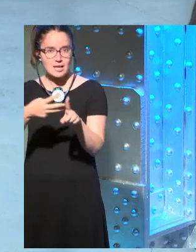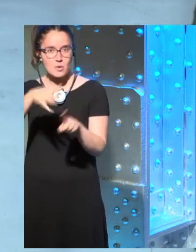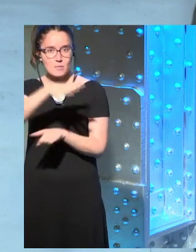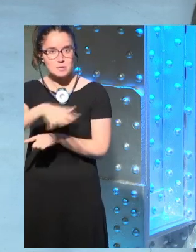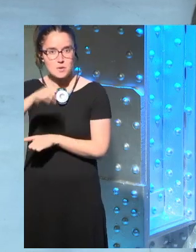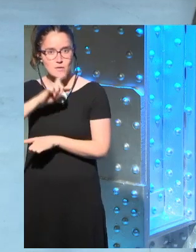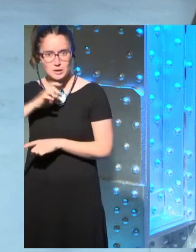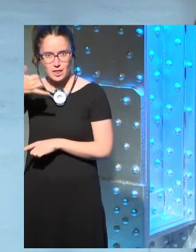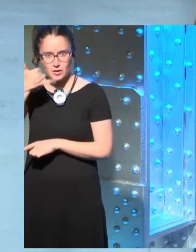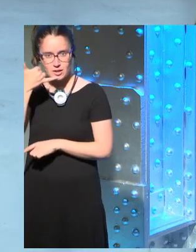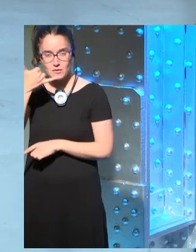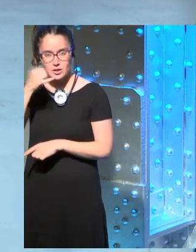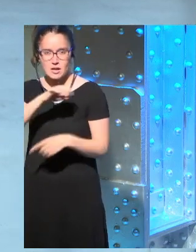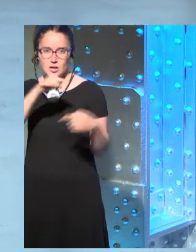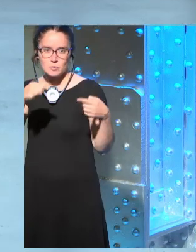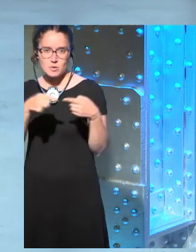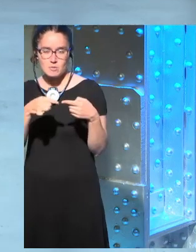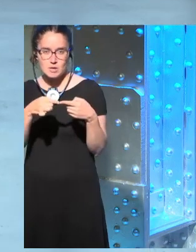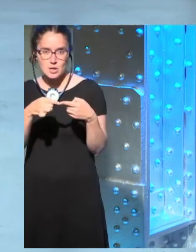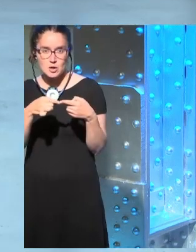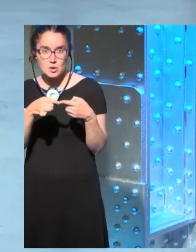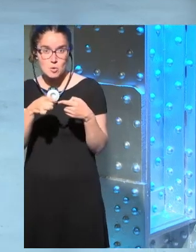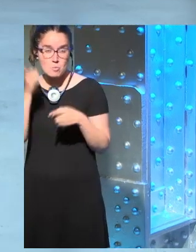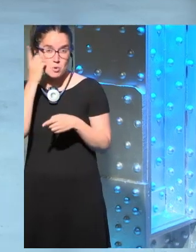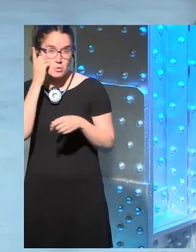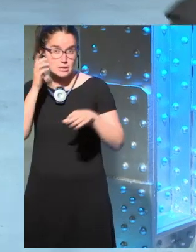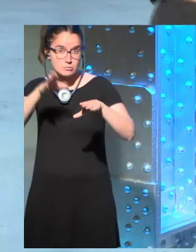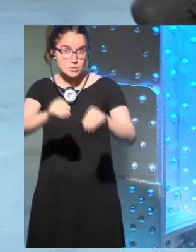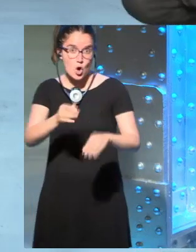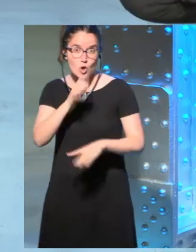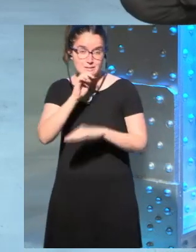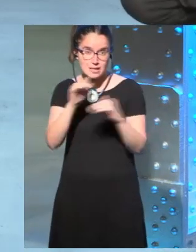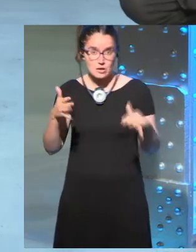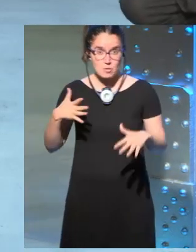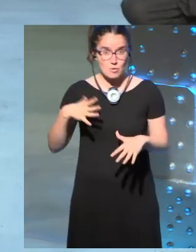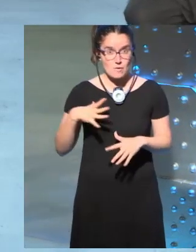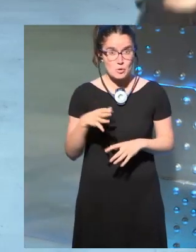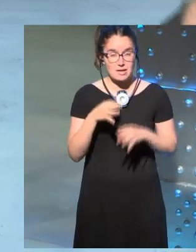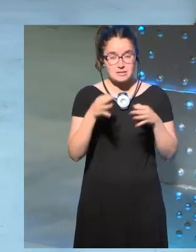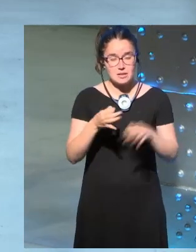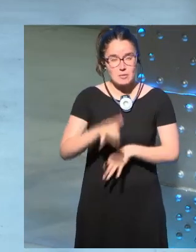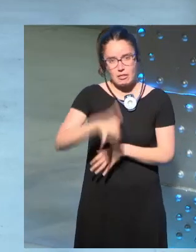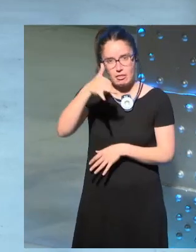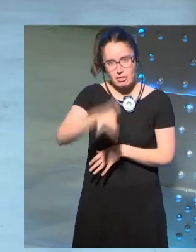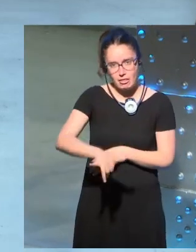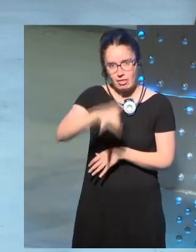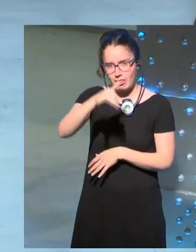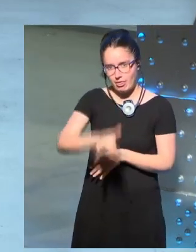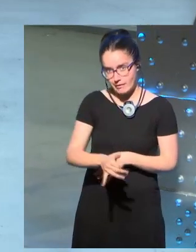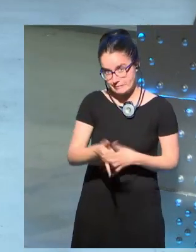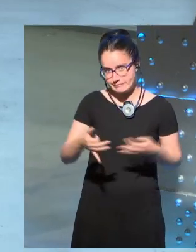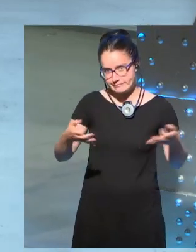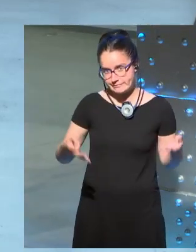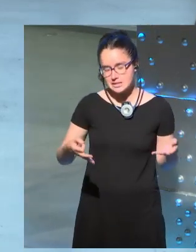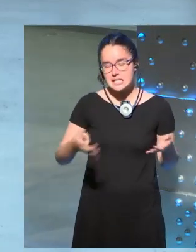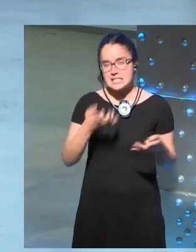through the website. Well, first of all, turn your mobile phones off because they always